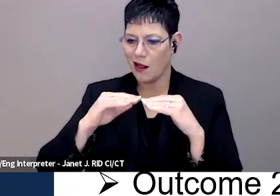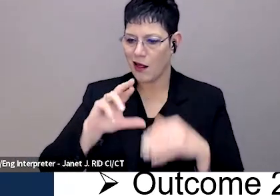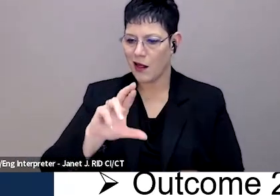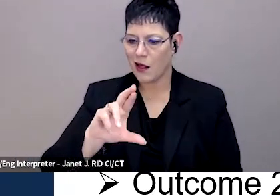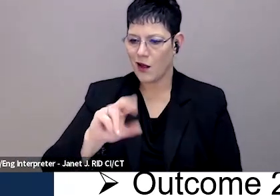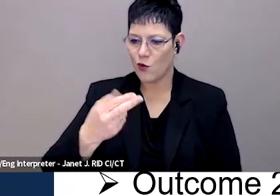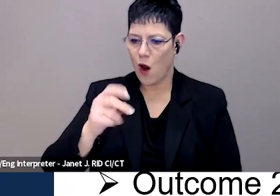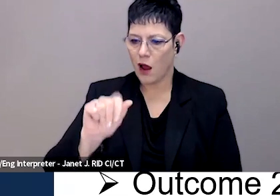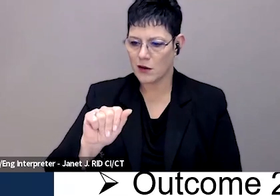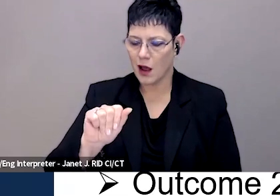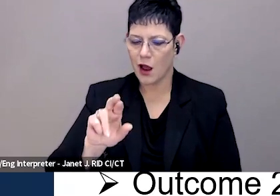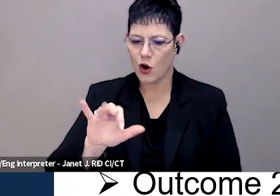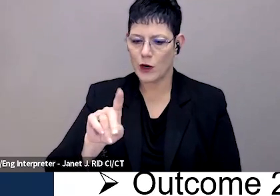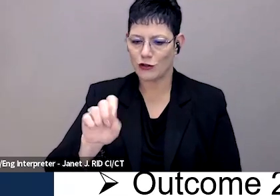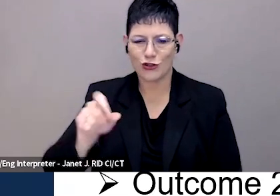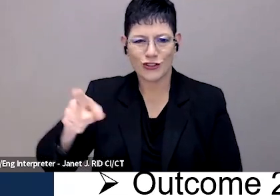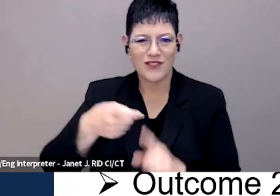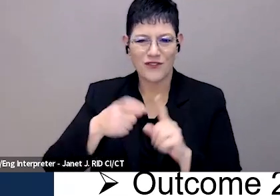Rhonda Richards from AARP.